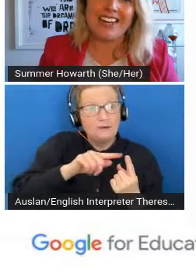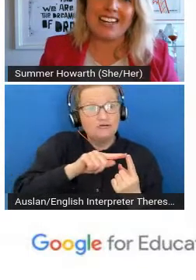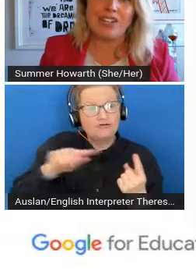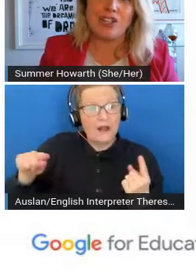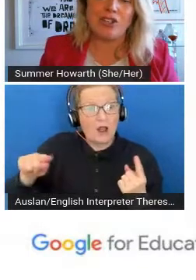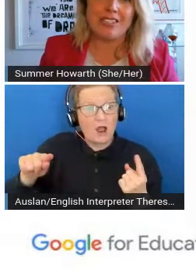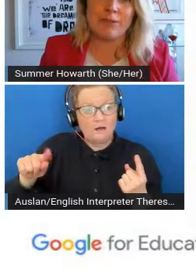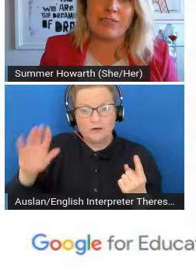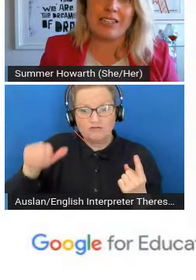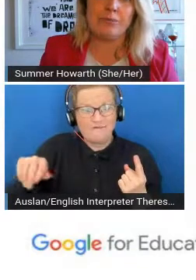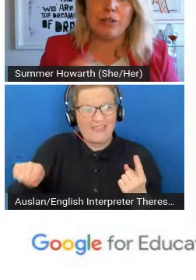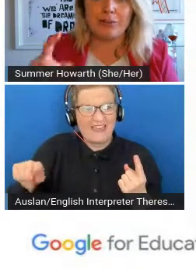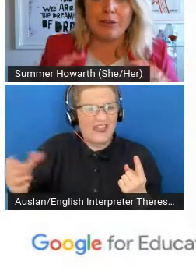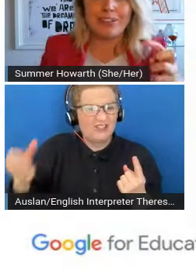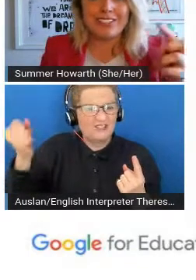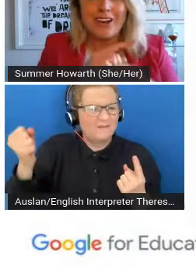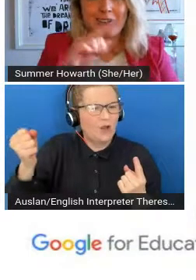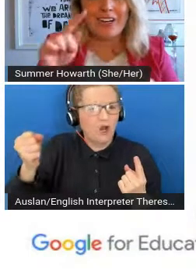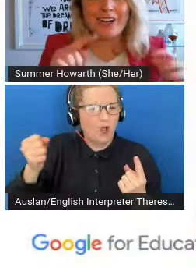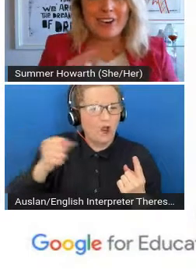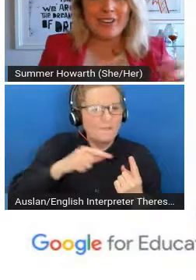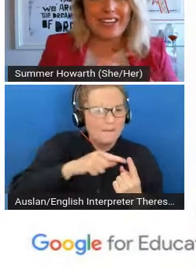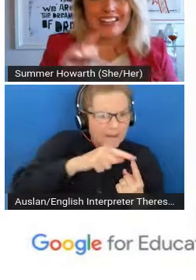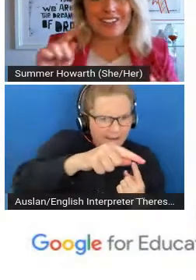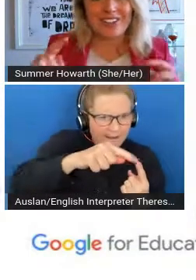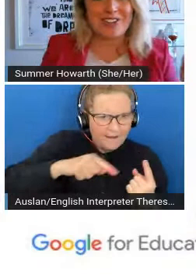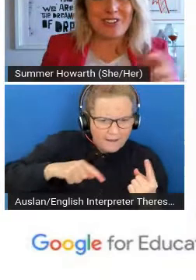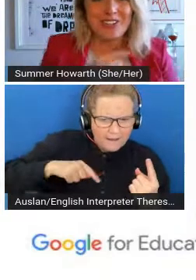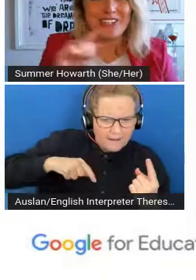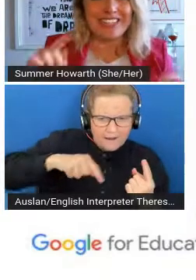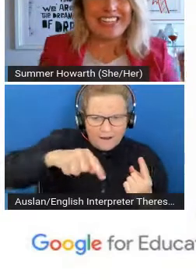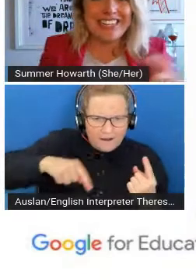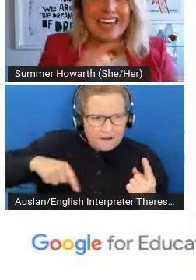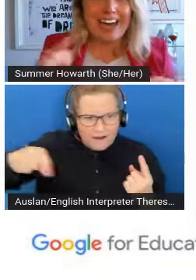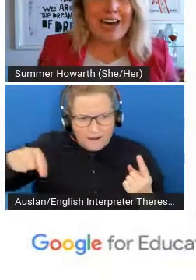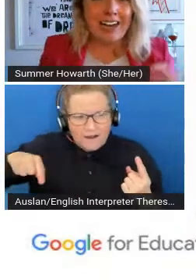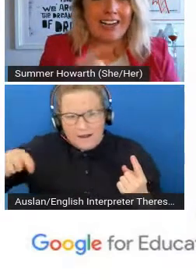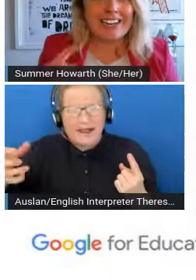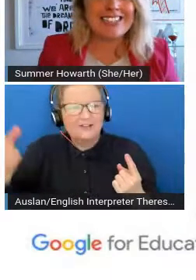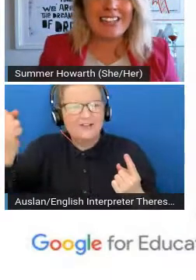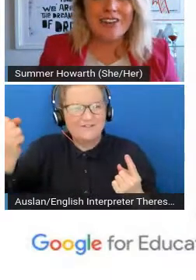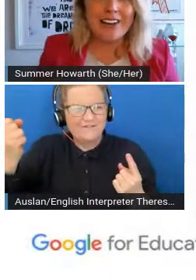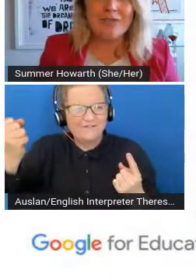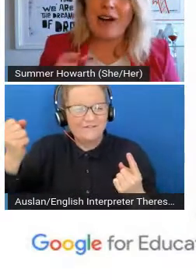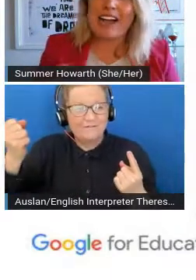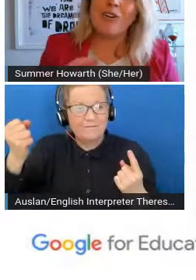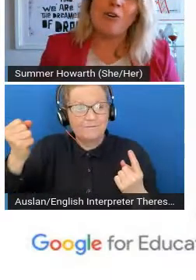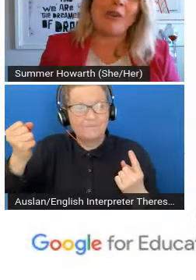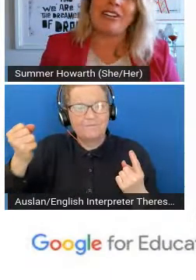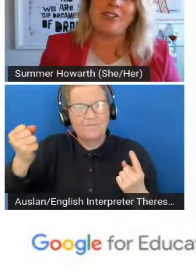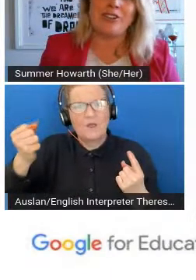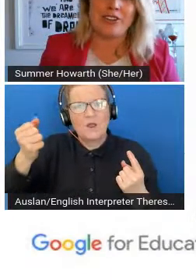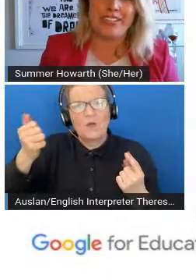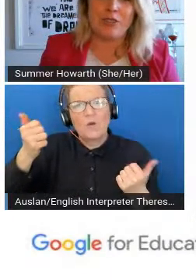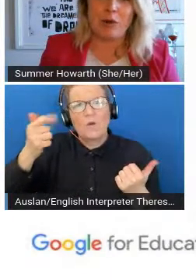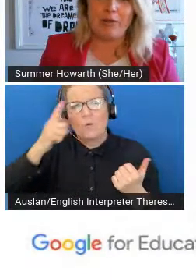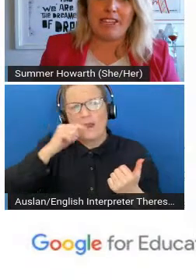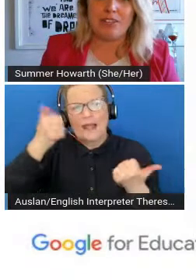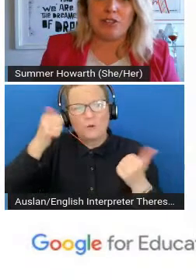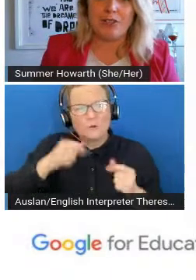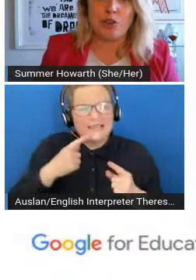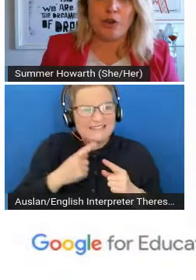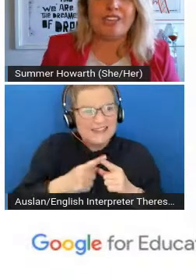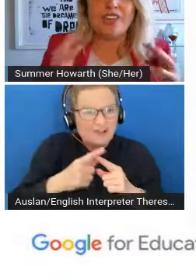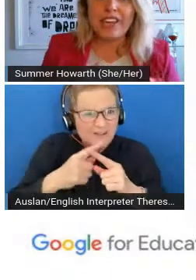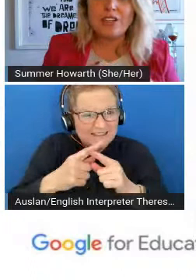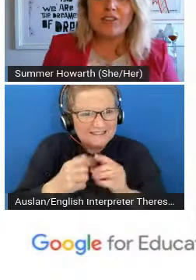we're starting to use some of these building blocks, we know that we can sort of use those in an accelerated way, or we can use those in a way where there's